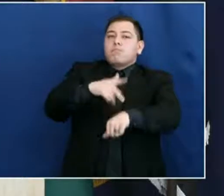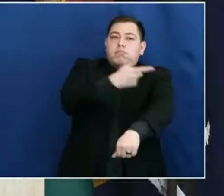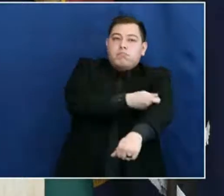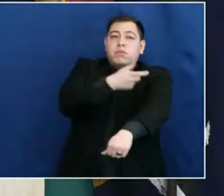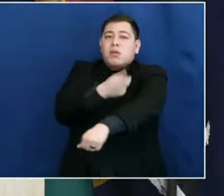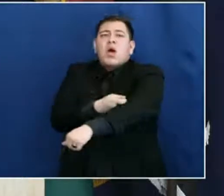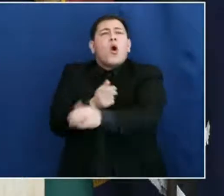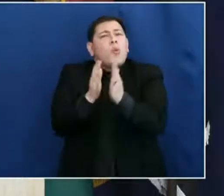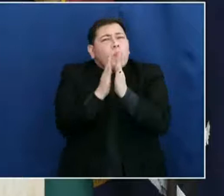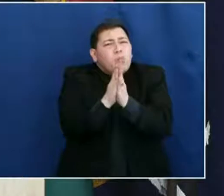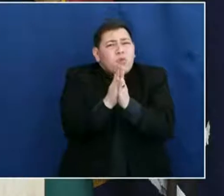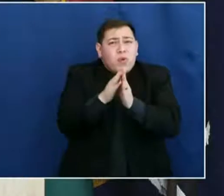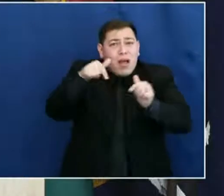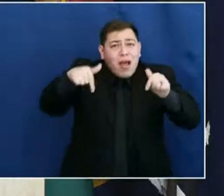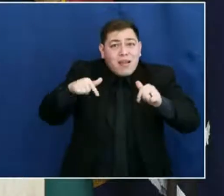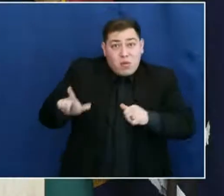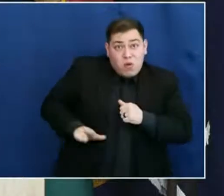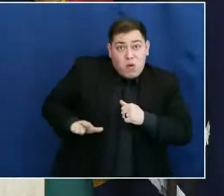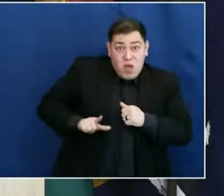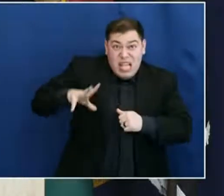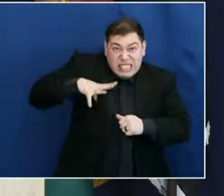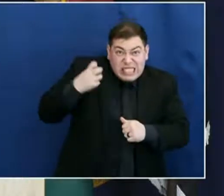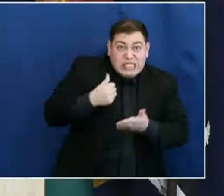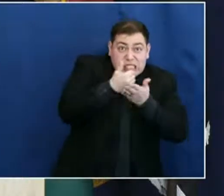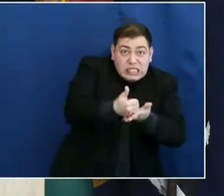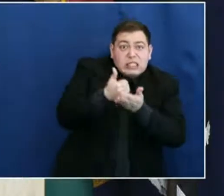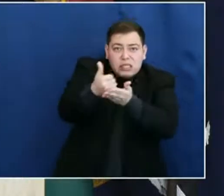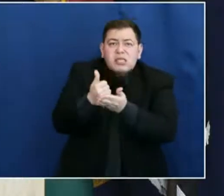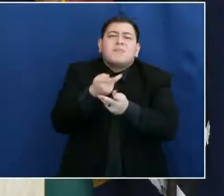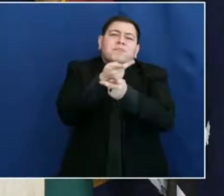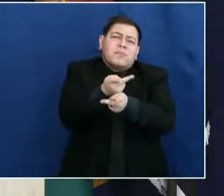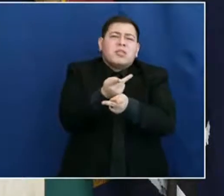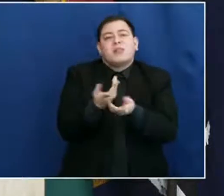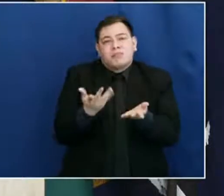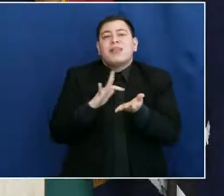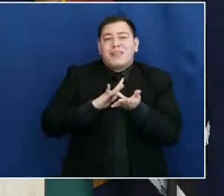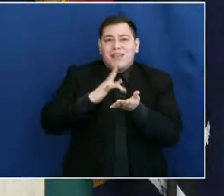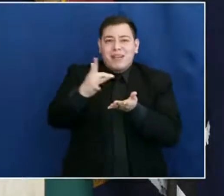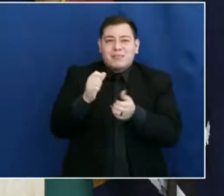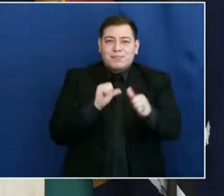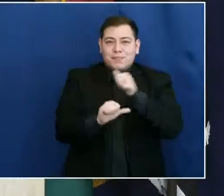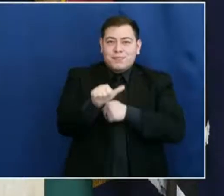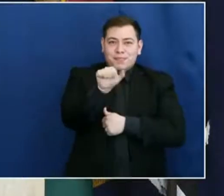teniendo paciencia mientras llegan más vacunas a nuestra región. Muchísimas gracias.